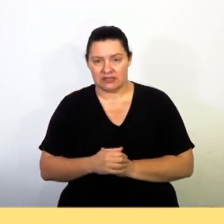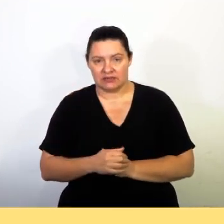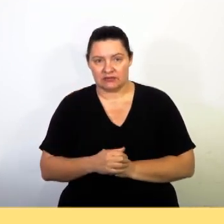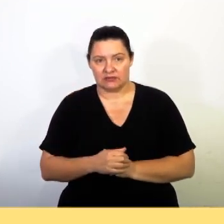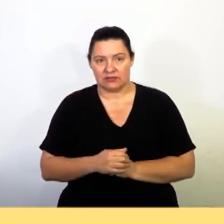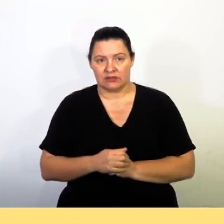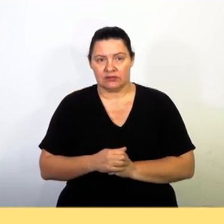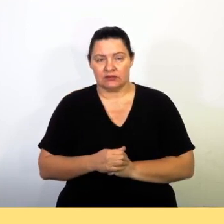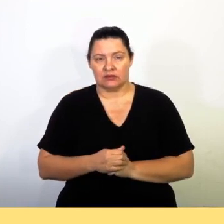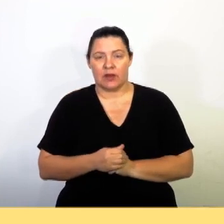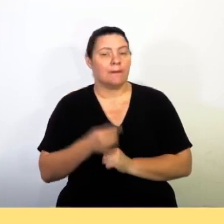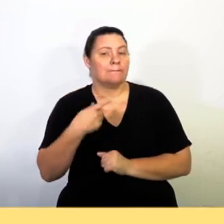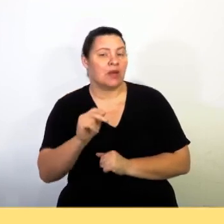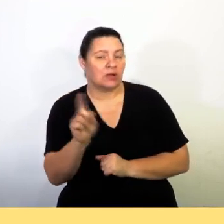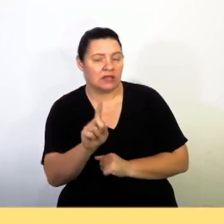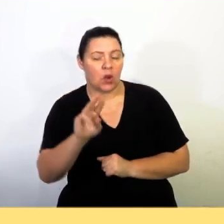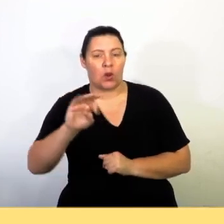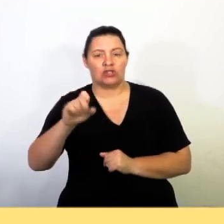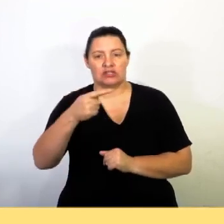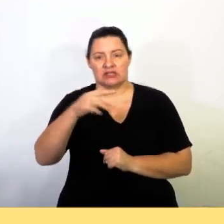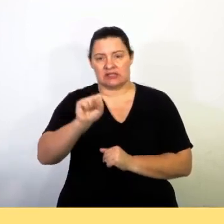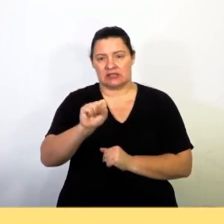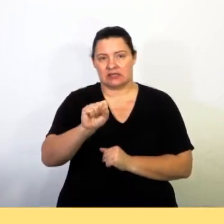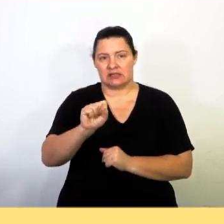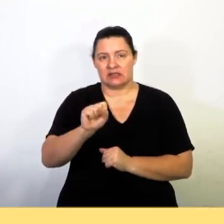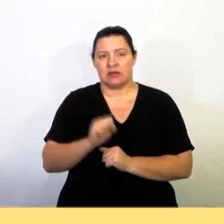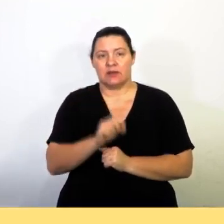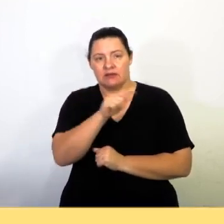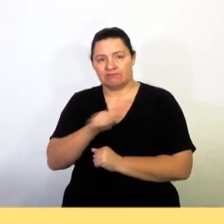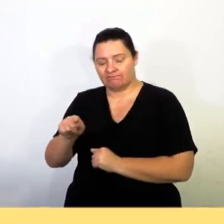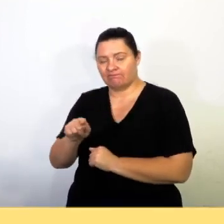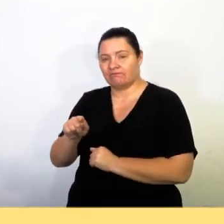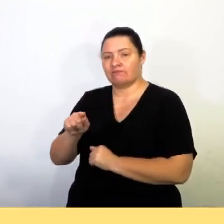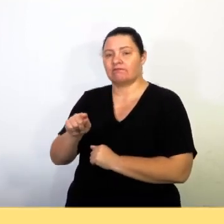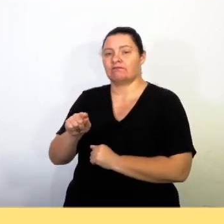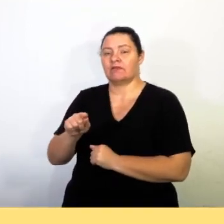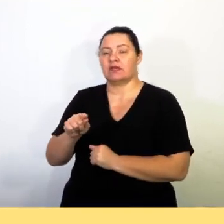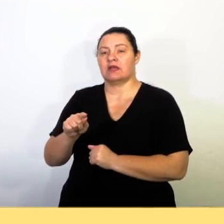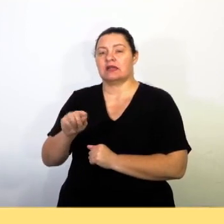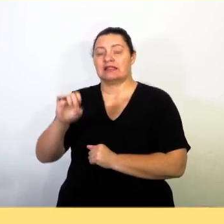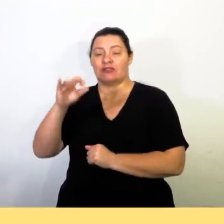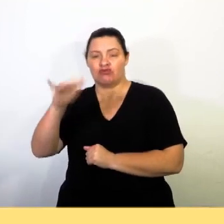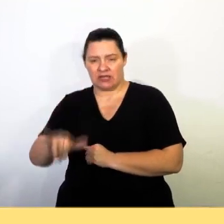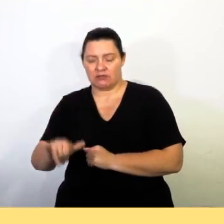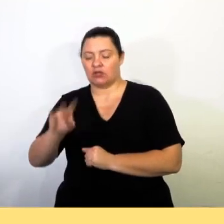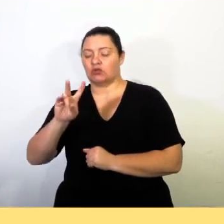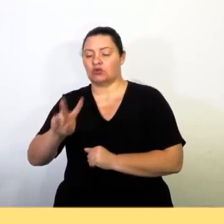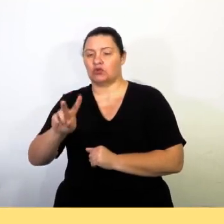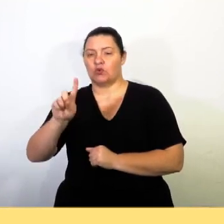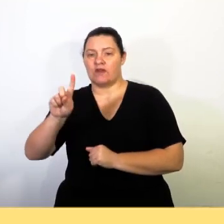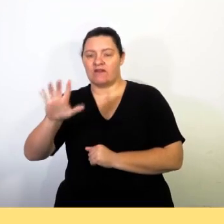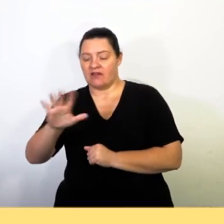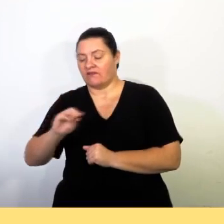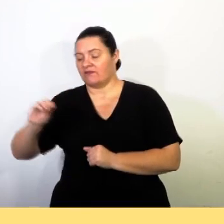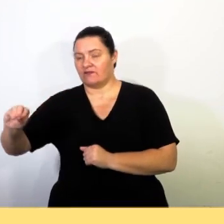215. And then what did I pay? I paid wages. So I'm going to come here, it's 215, which is for